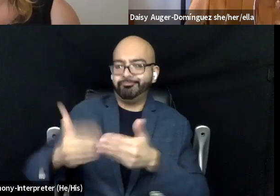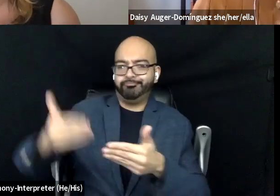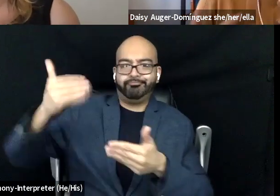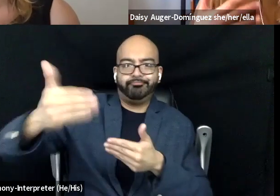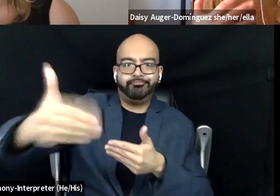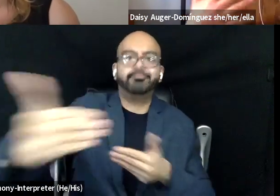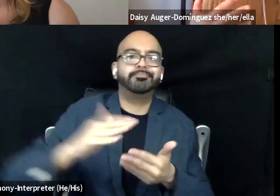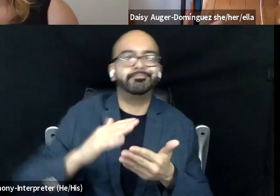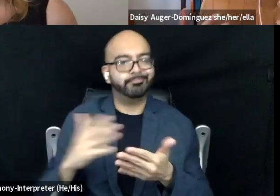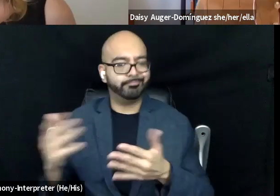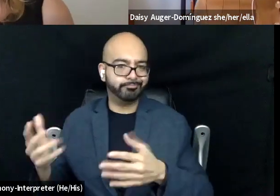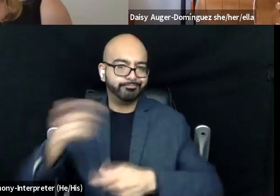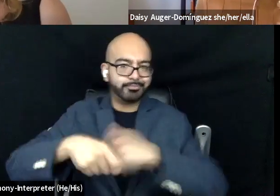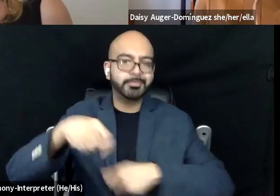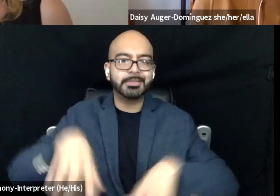pressure.